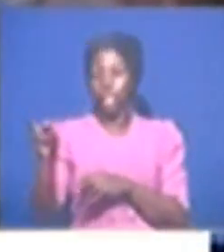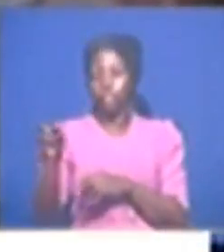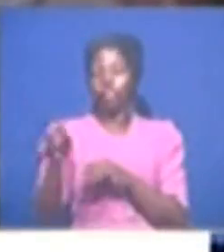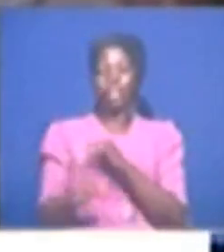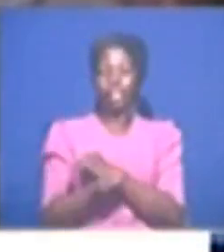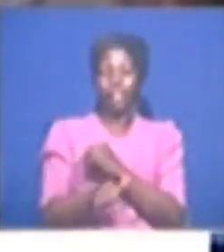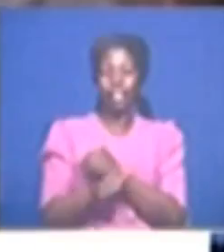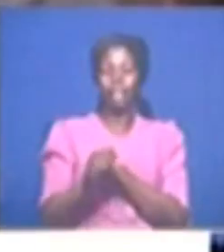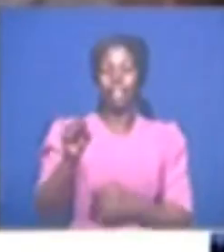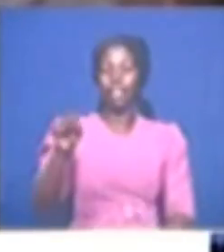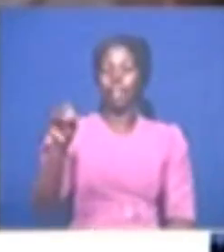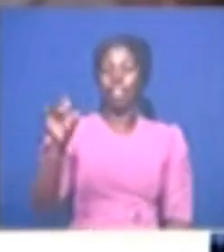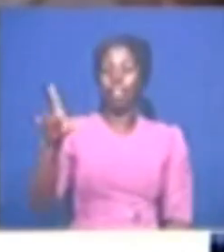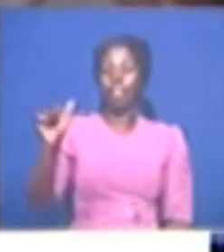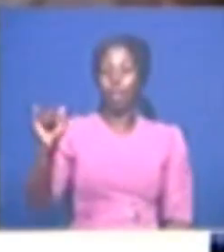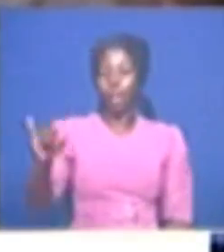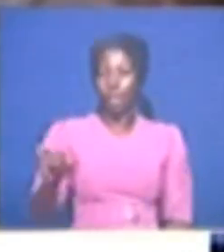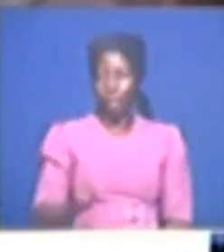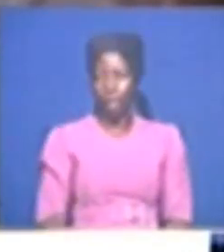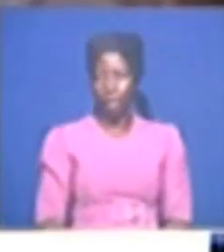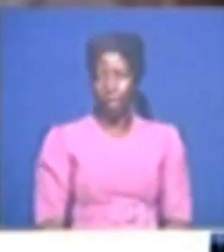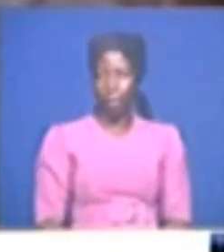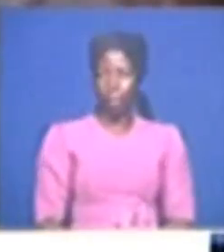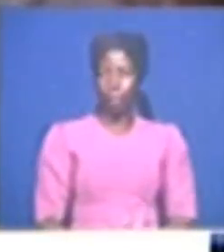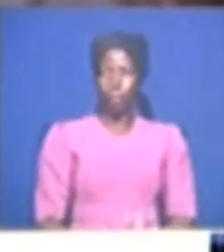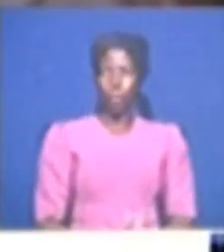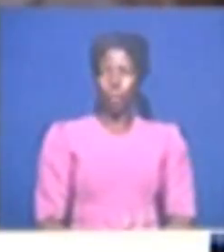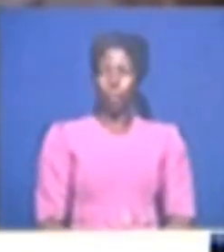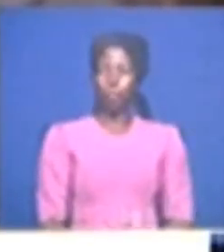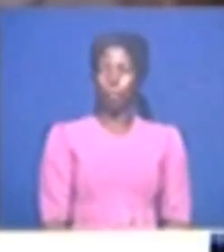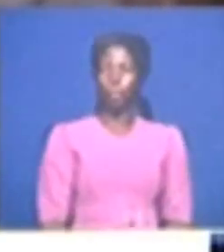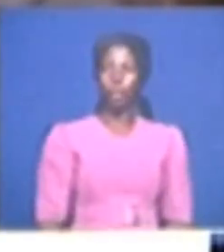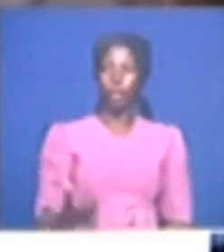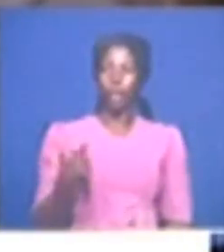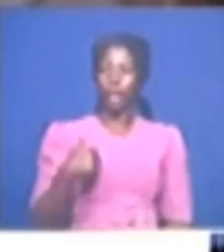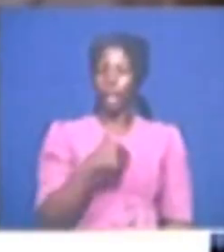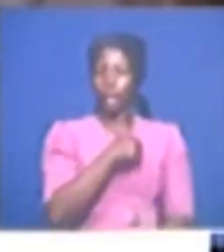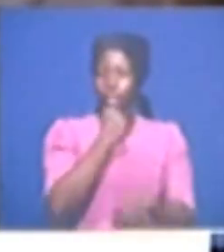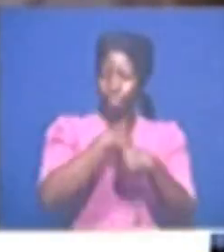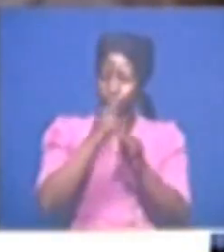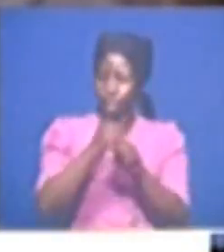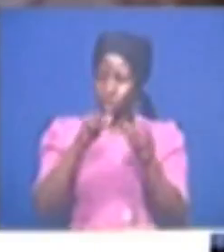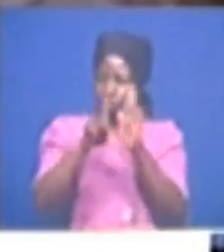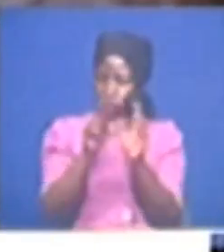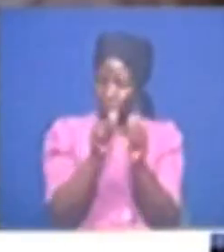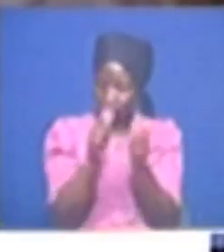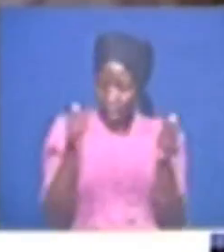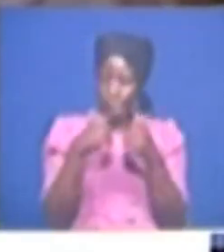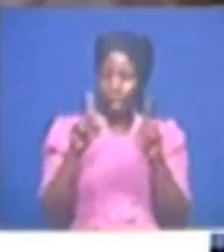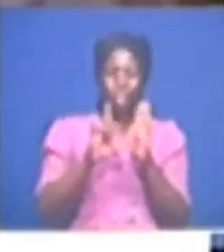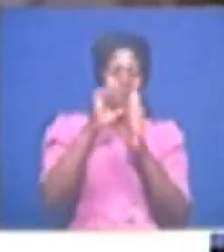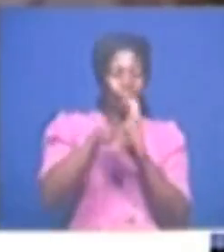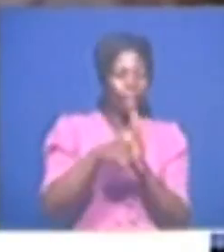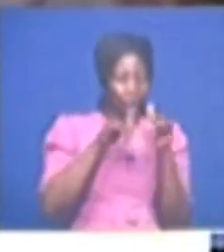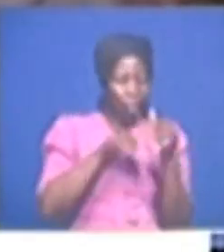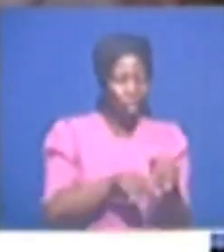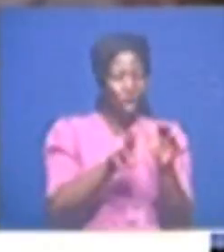manager mzuri ni yule ambaye kipeana kazi alafu huifuatilia. Sisi tuwatunga sheria vizuri, lakini baadaye mfuatilio